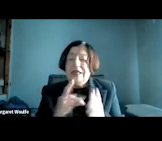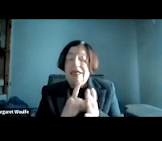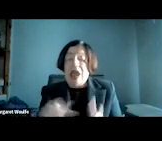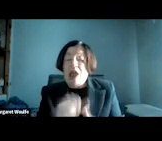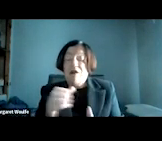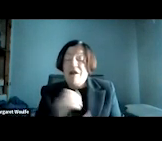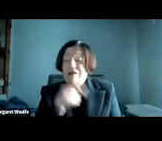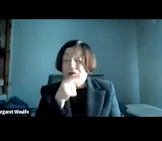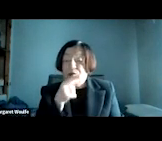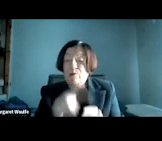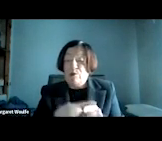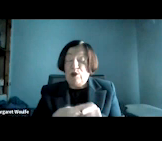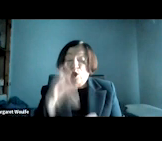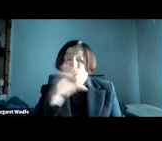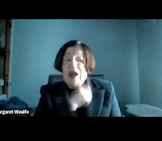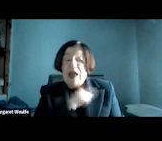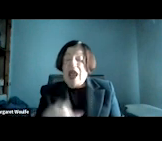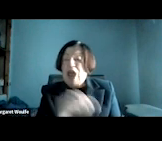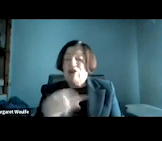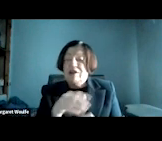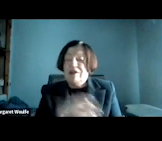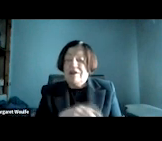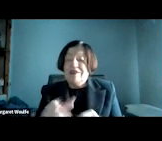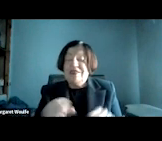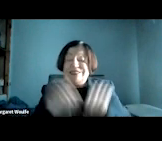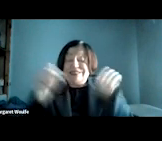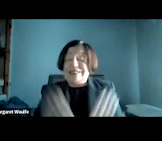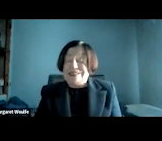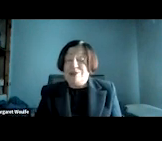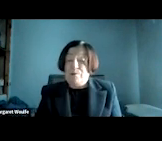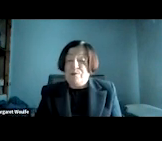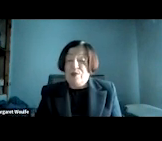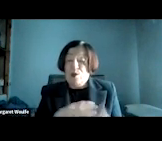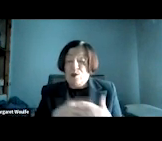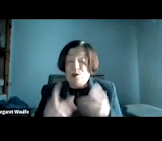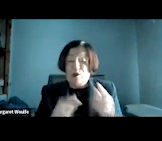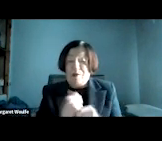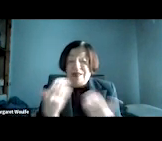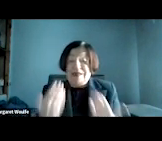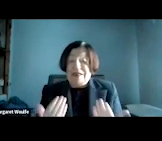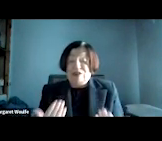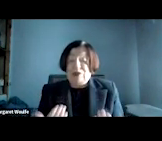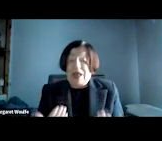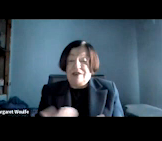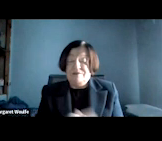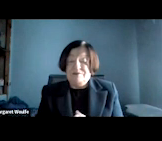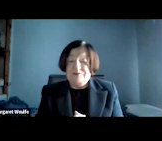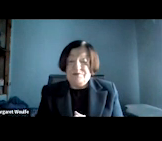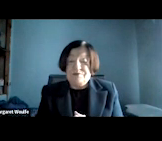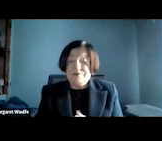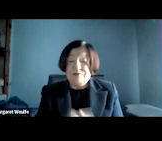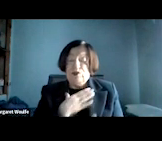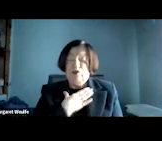mention briefly is looking at the whole area of a system, which is what we're talking about here today.